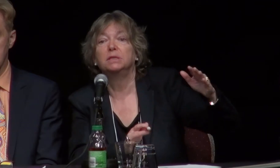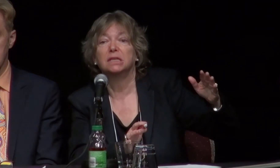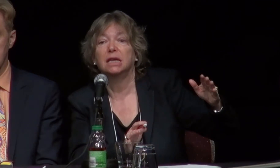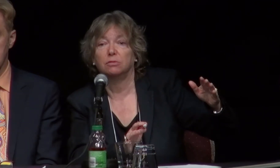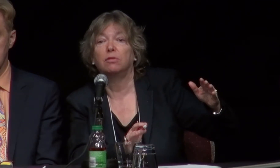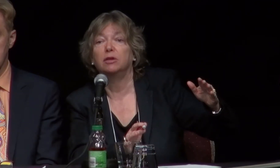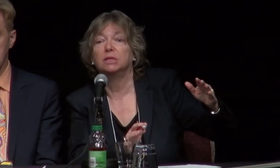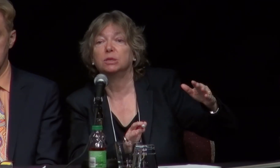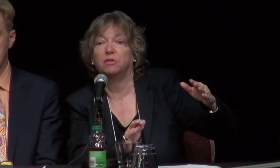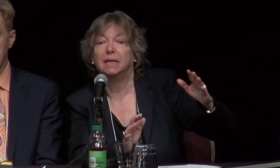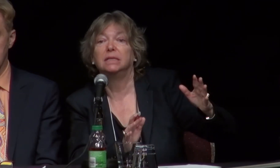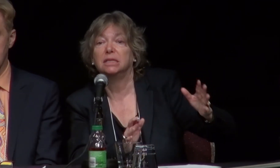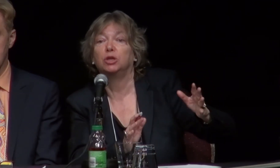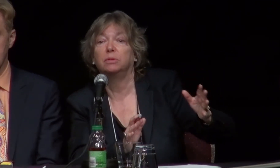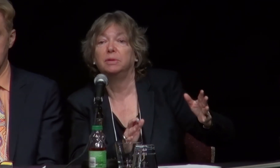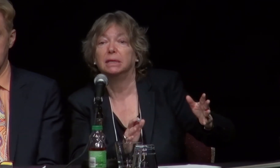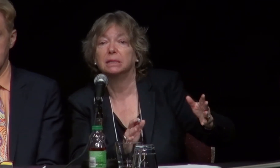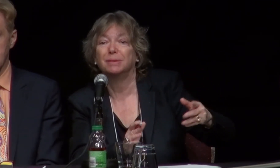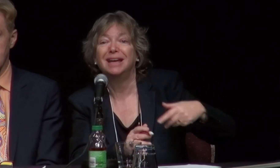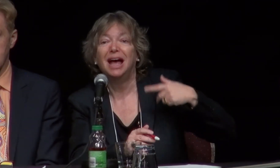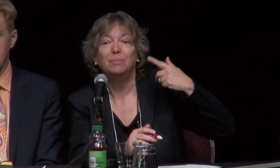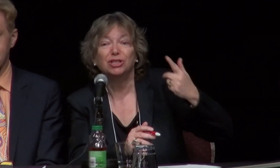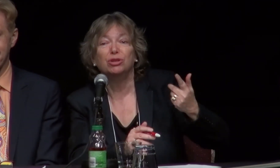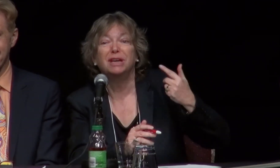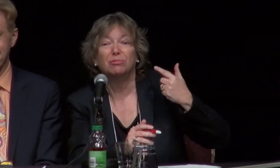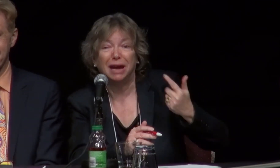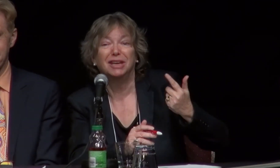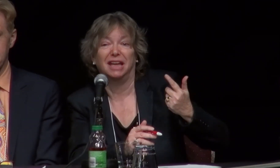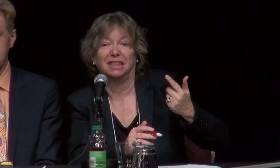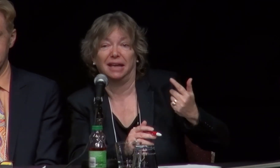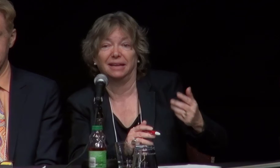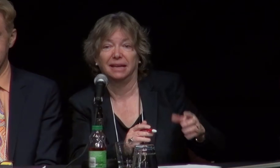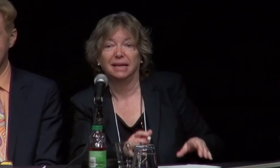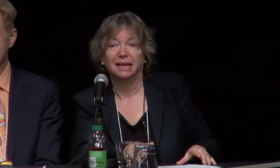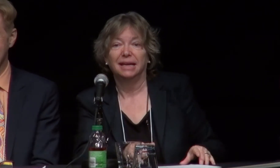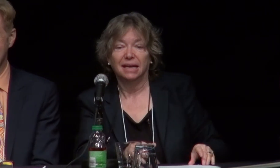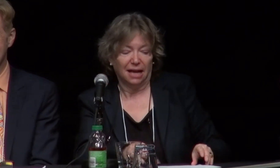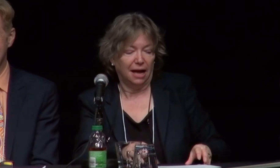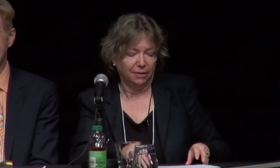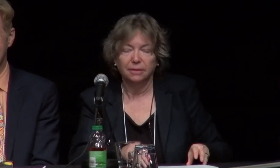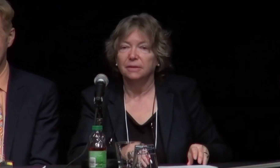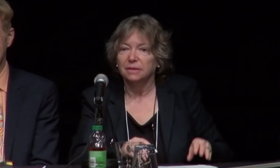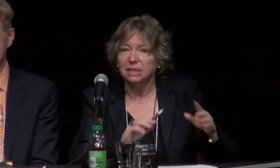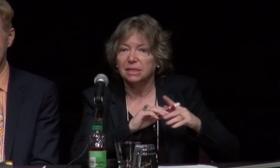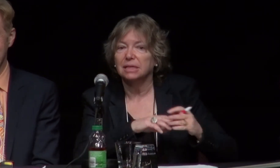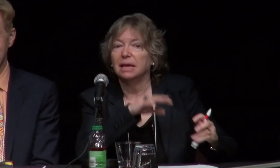no business case requirements for being decent human beings. But I'm not sure we can regulate that.